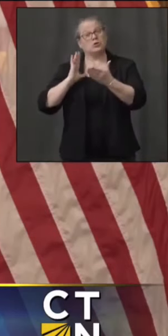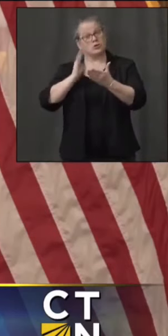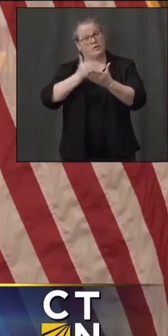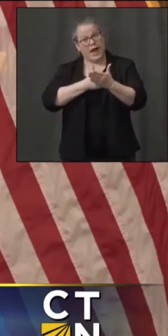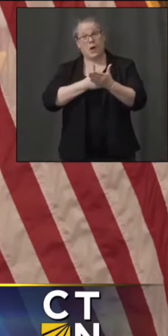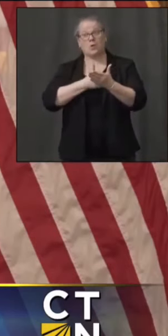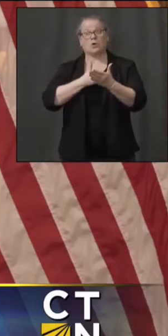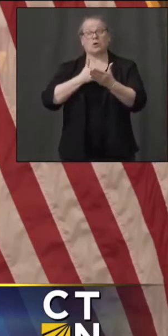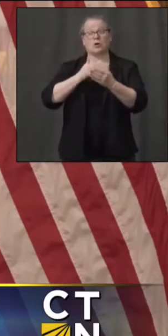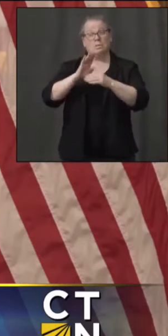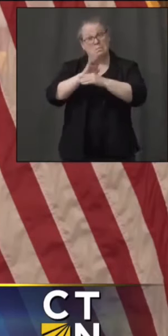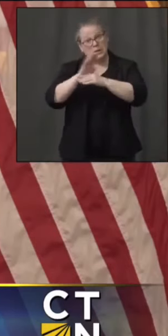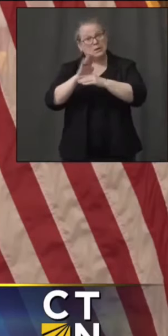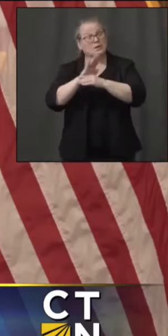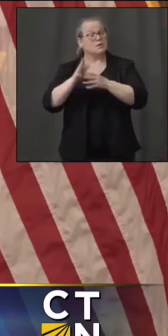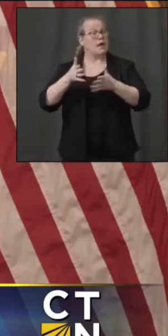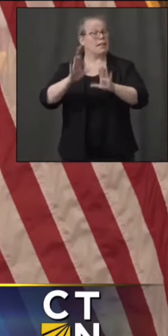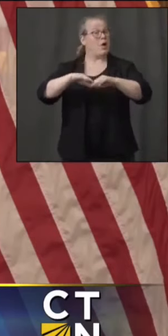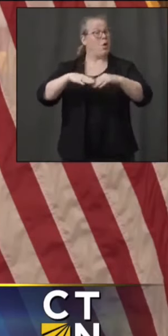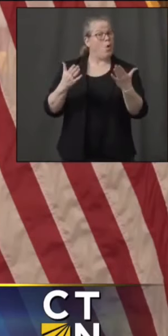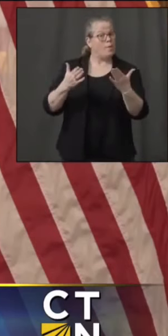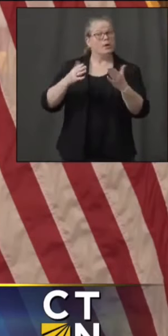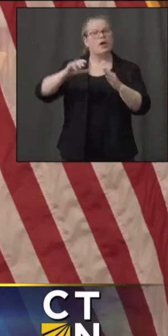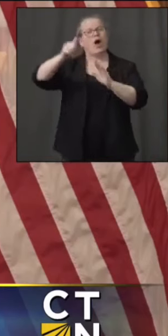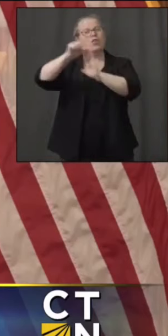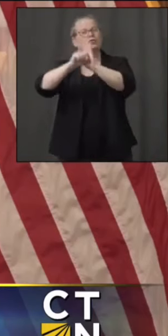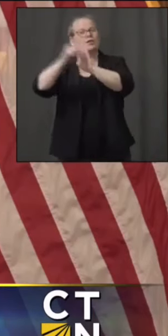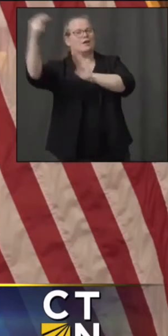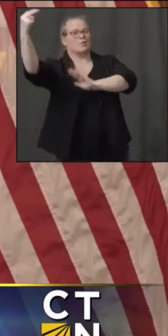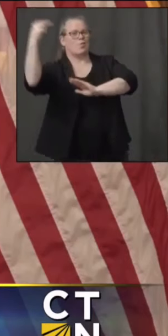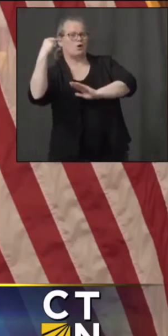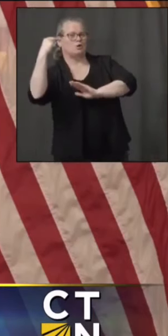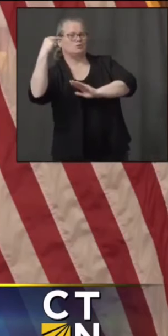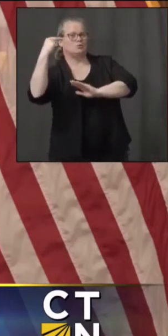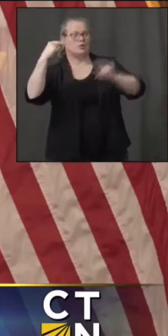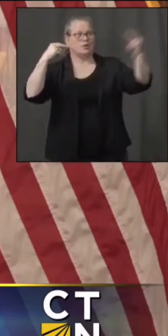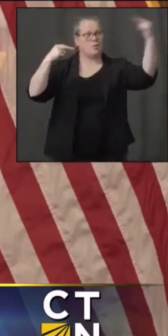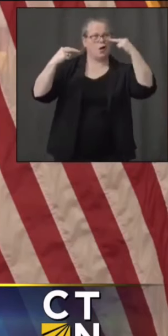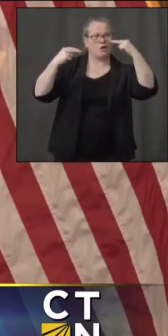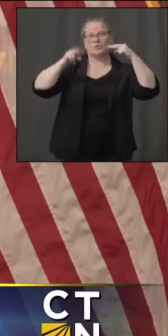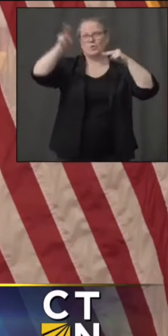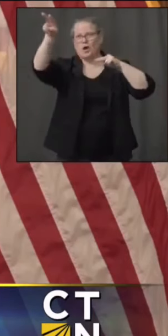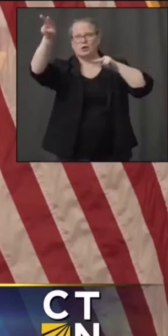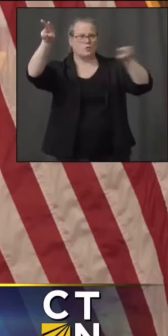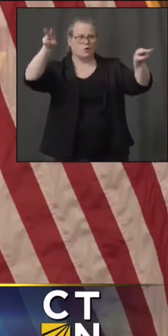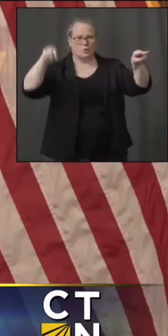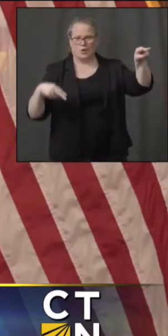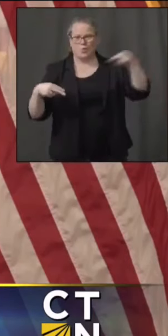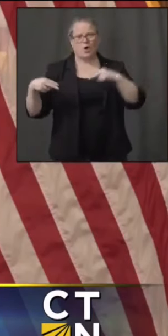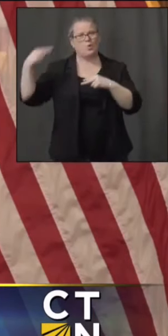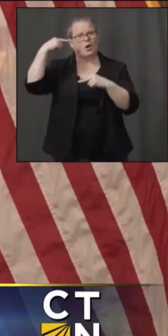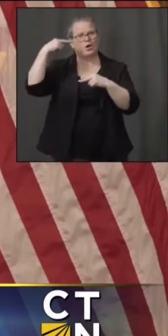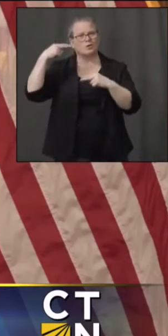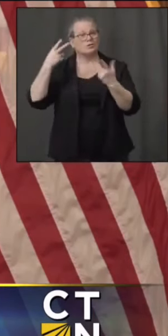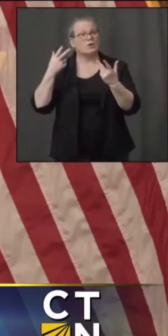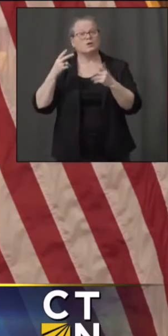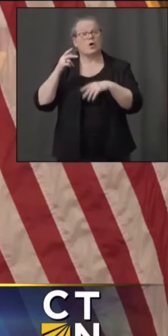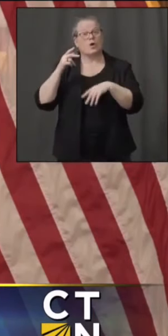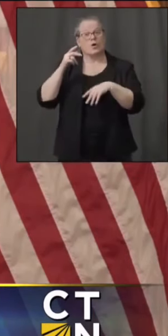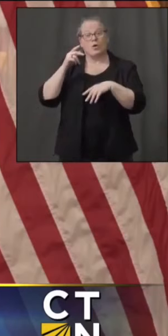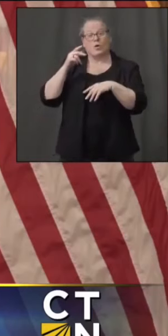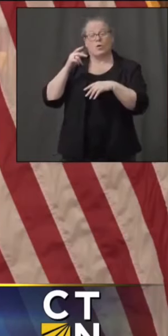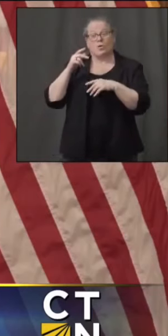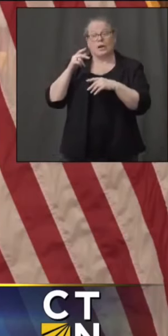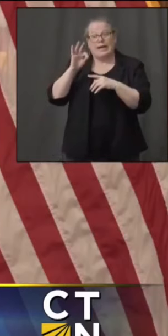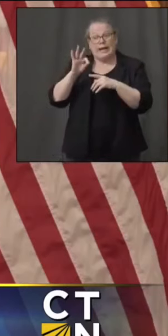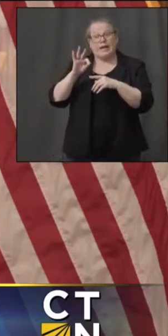open, other states are calculating it. Those calculations wouldn't be done by those other states or by us if we were not talking. And I